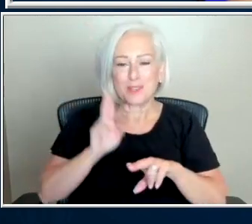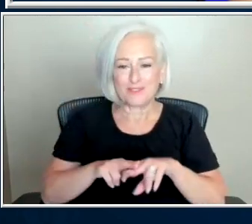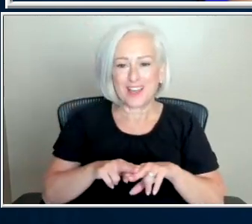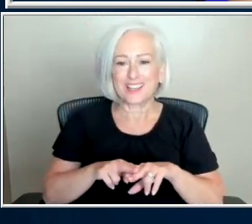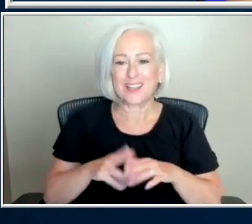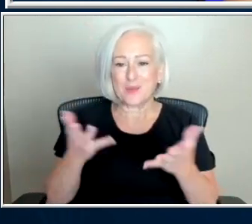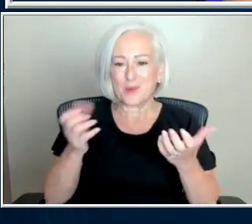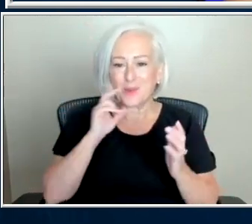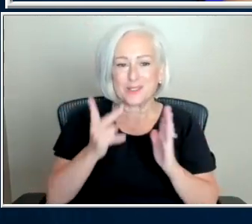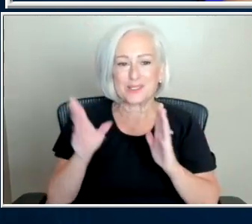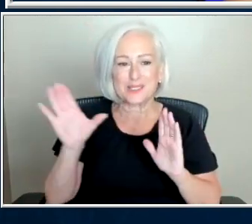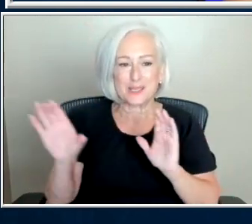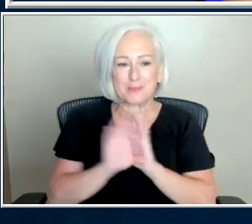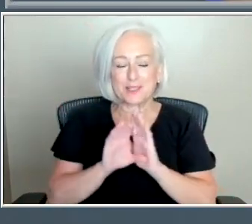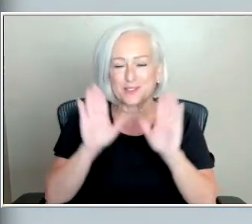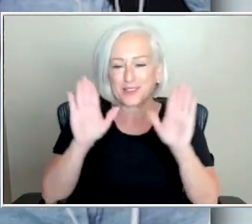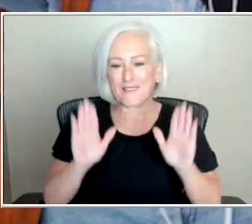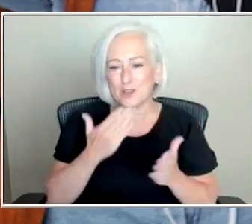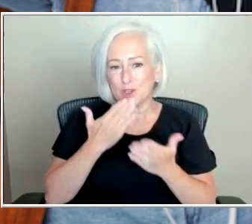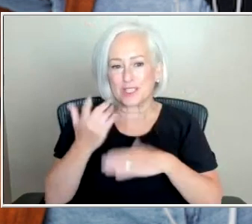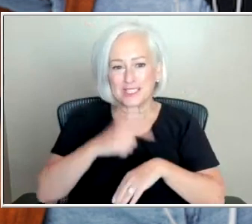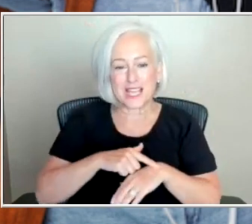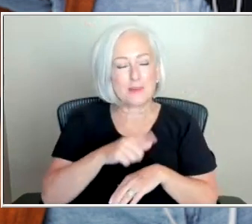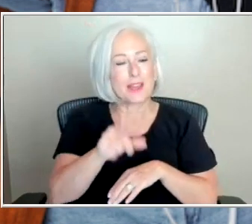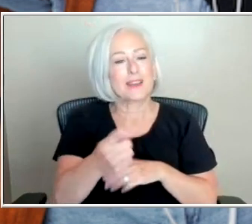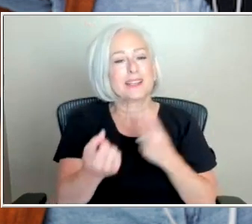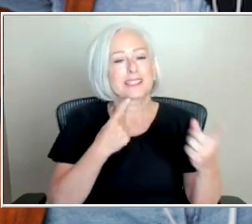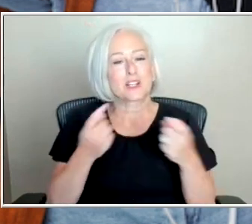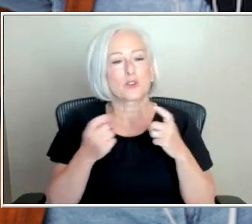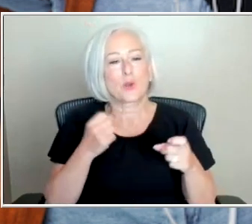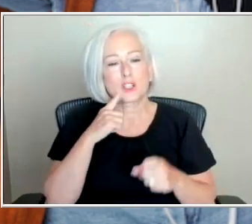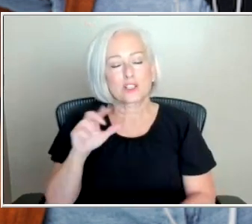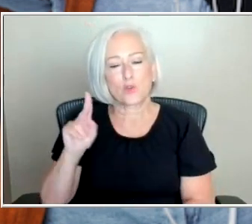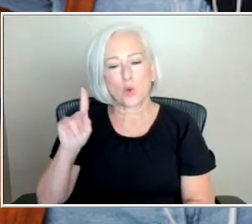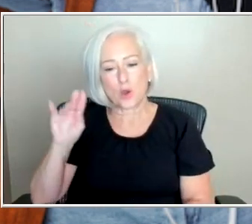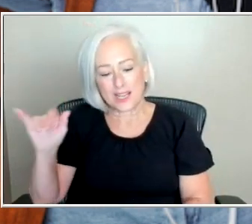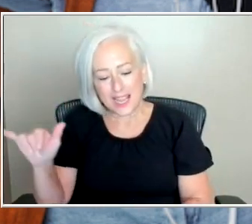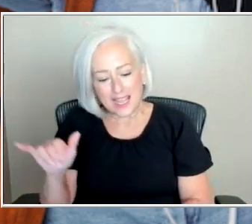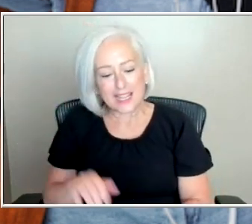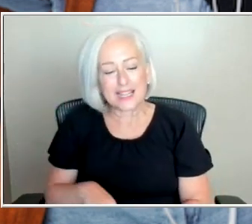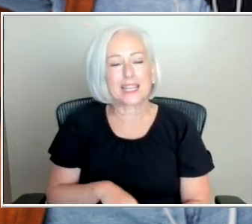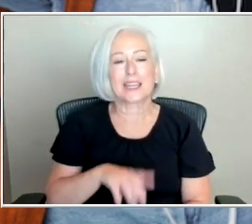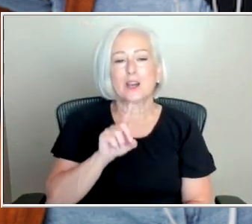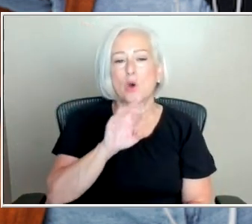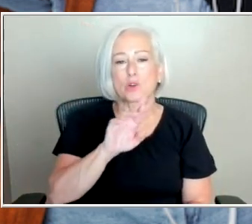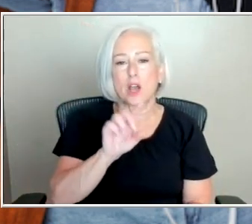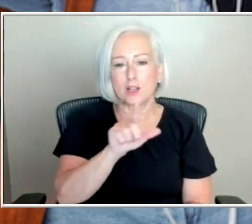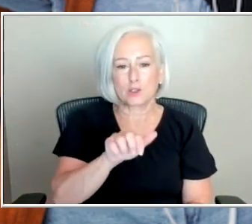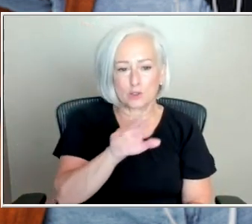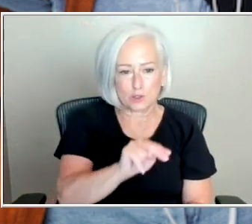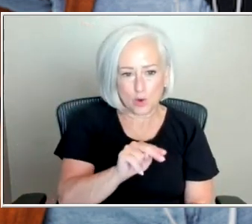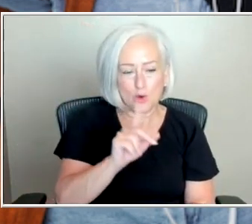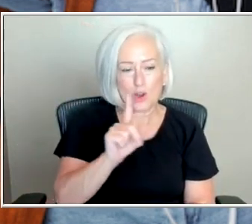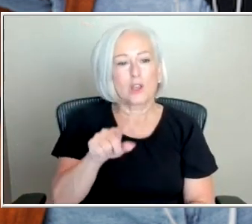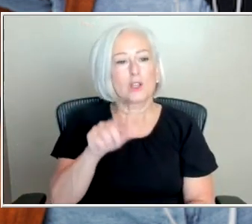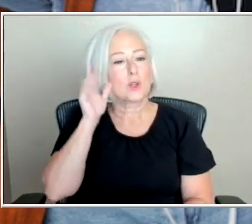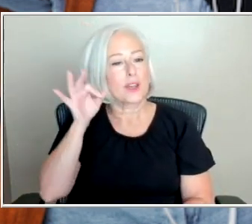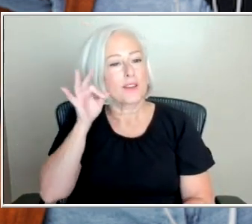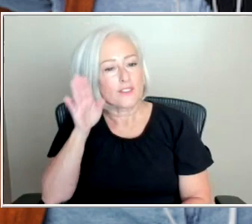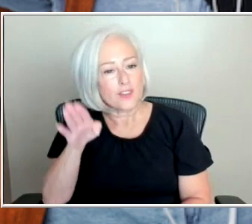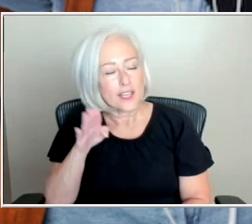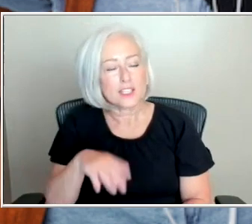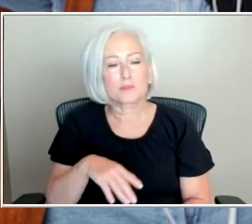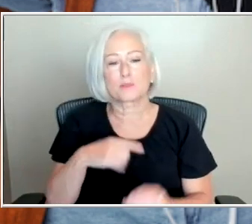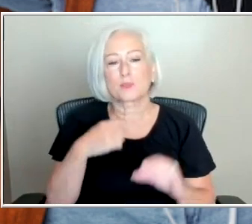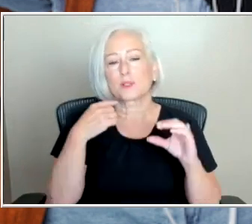time. Okay, so send in your questions for Kaylee or Dr. Zorn. You can use the chat on Facebook, YouTube. You could tweet us or email the Medical News Network.